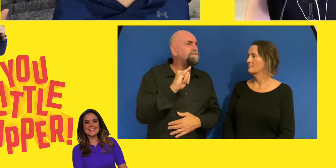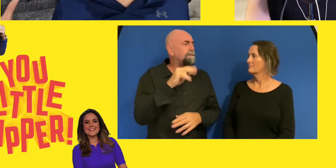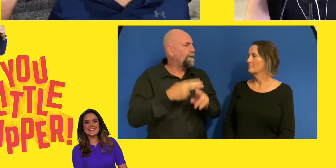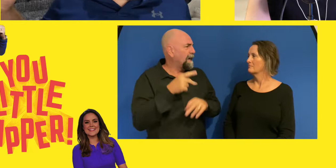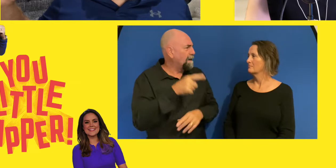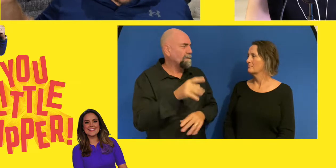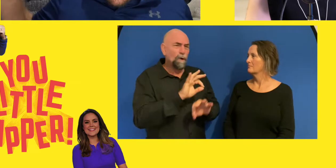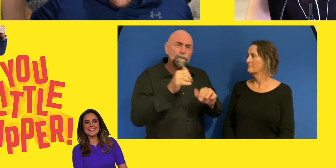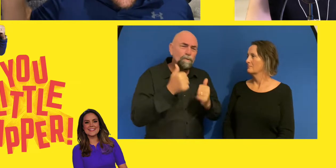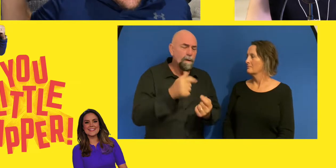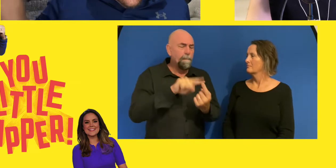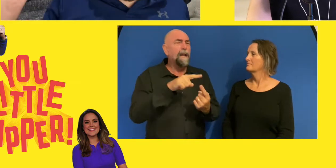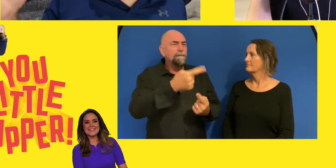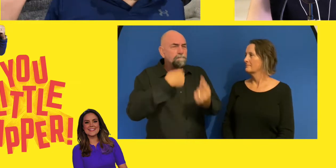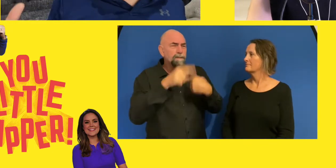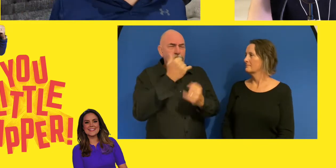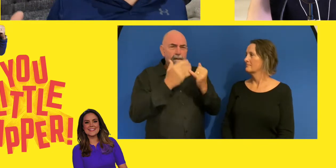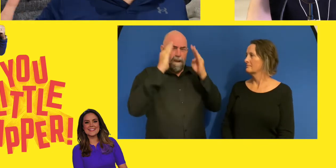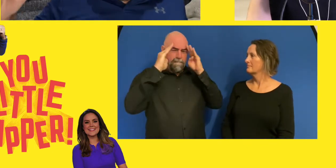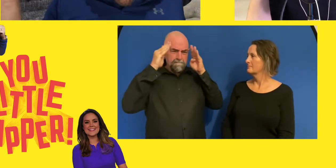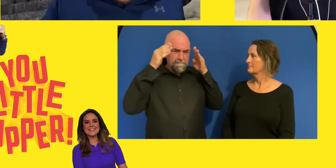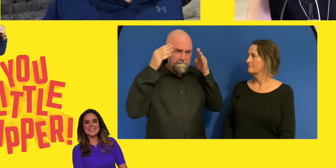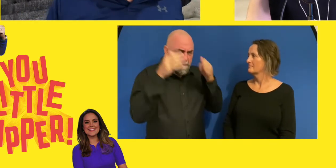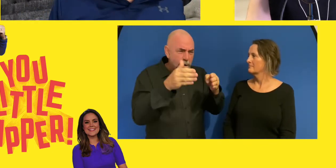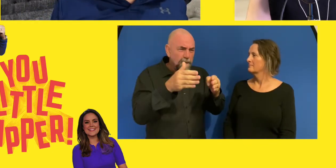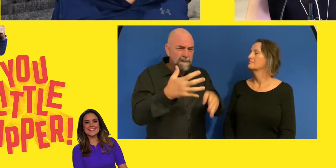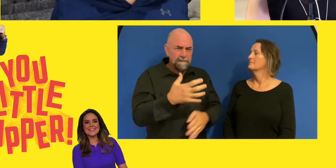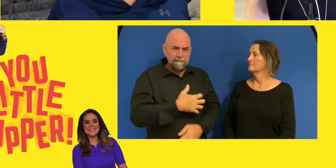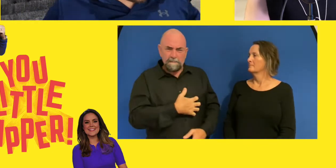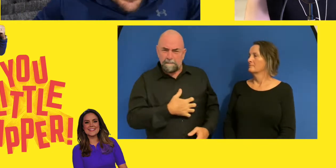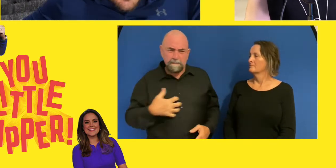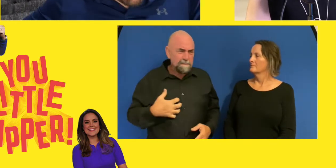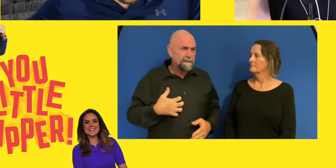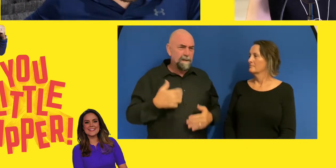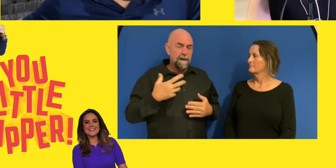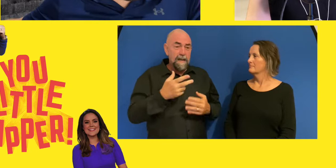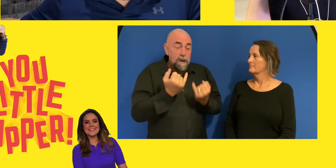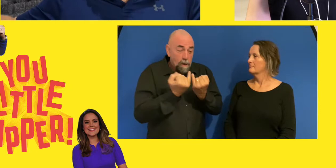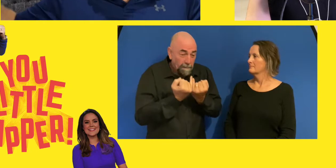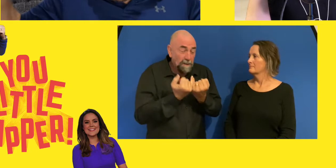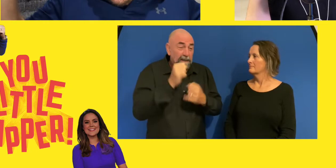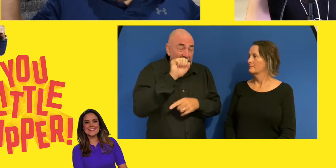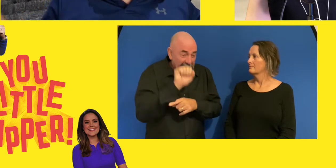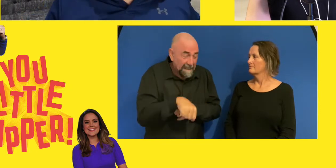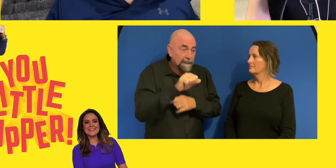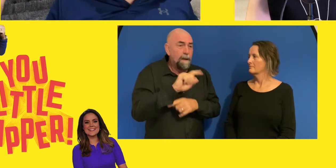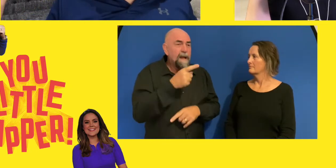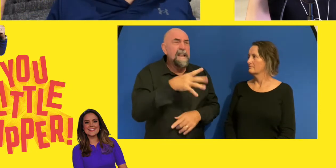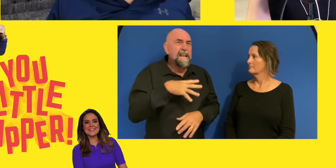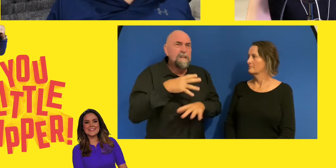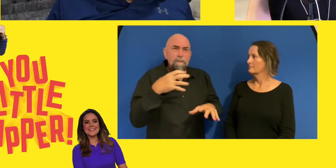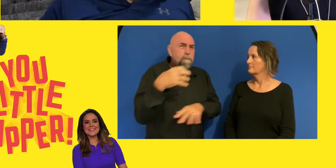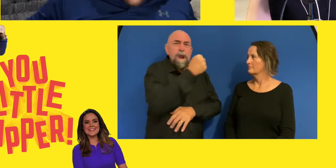but he spoke about how that he was just single-mindedly, fiercely approaching Italy. Not just competing in Italy, but he has to get